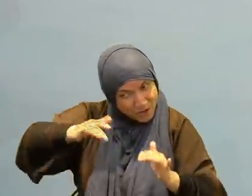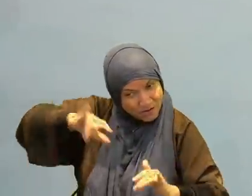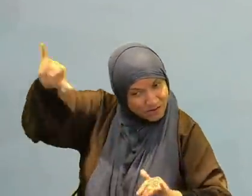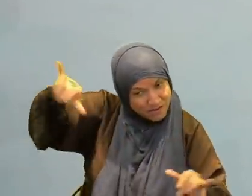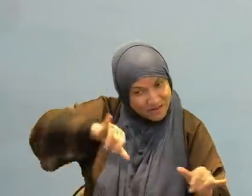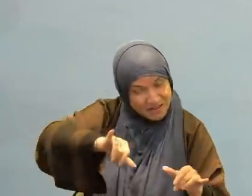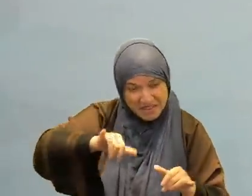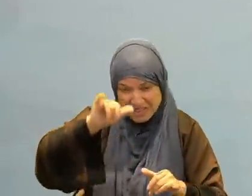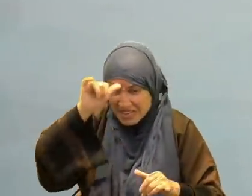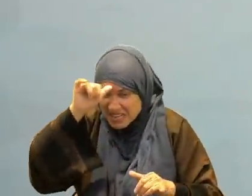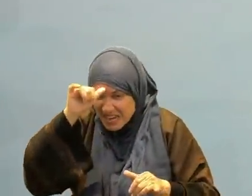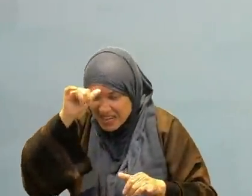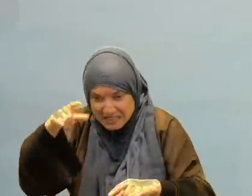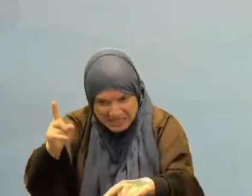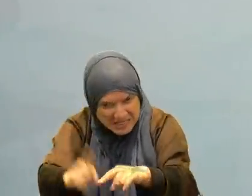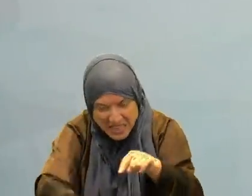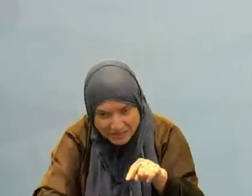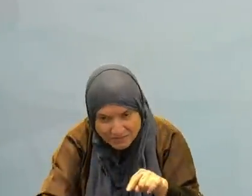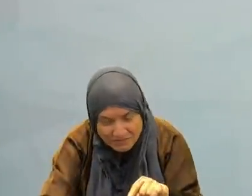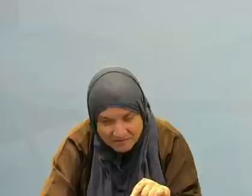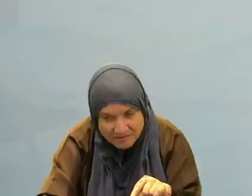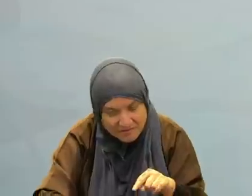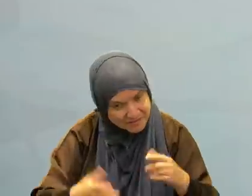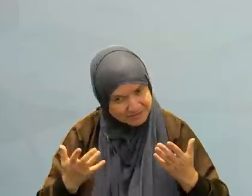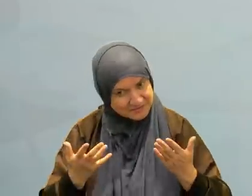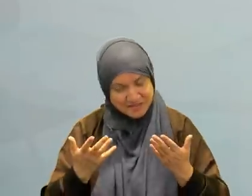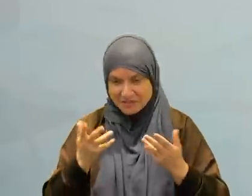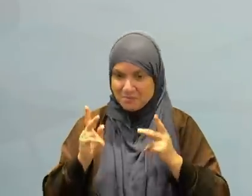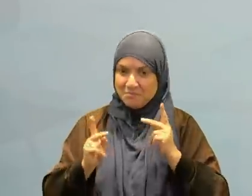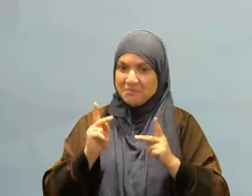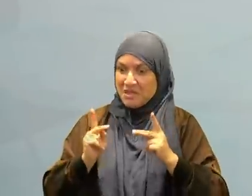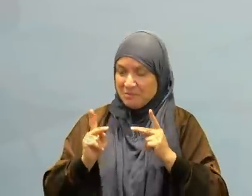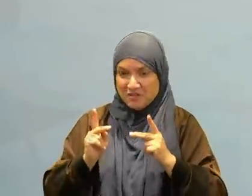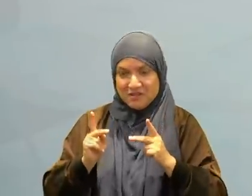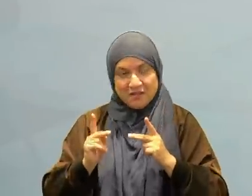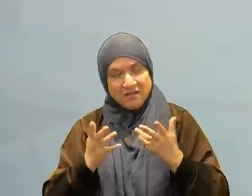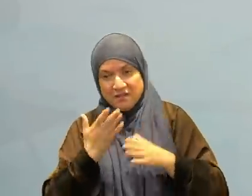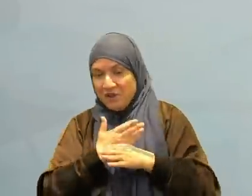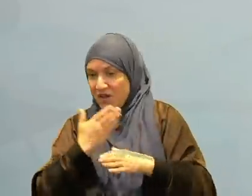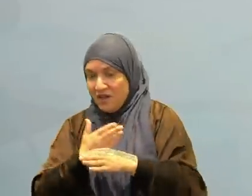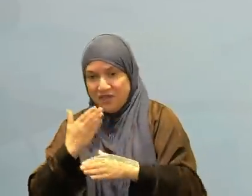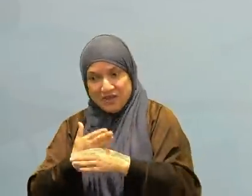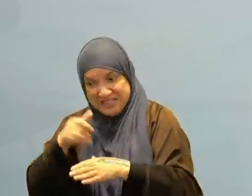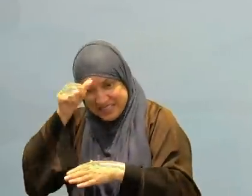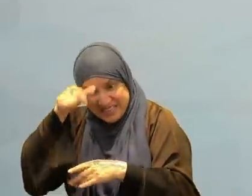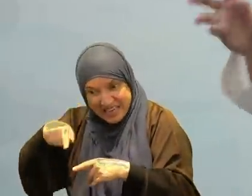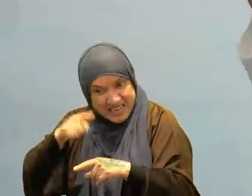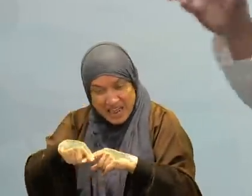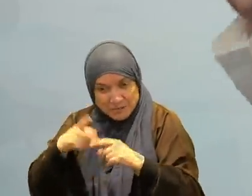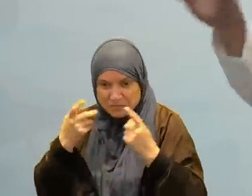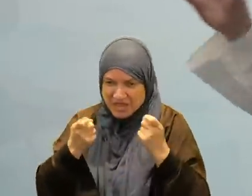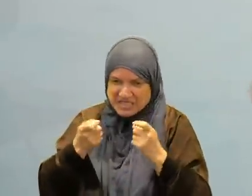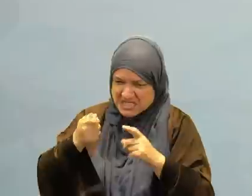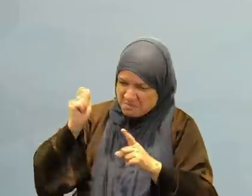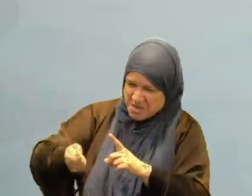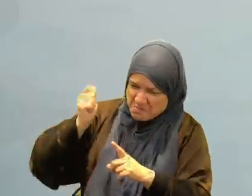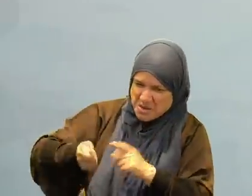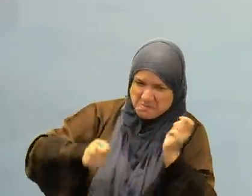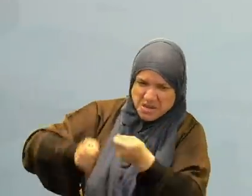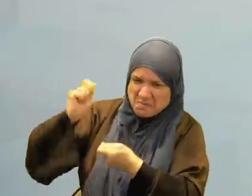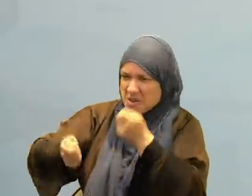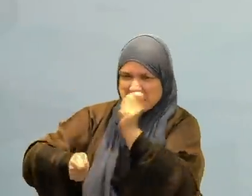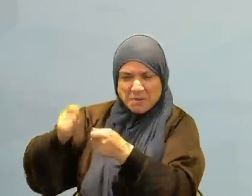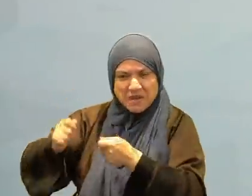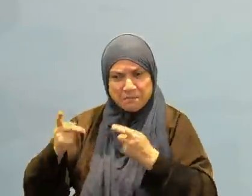is consciousness, right? But it leads to something greater than consciousness. But that's in and of itself. I was thinking, did that scene cause us more